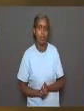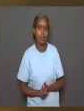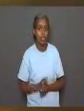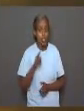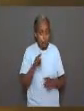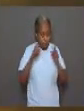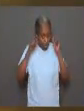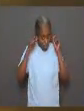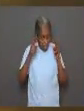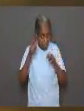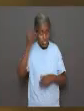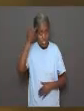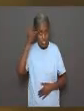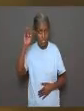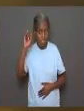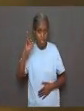Do you understand the idea?